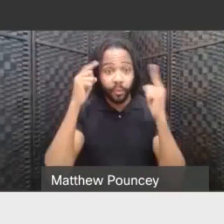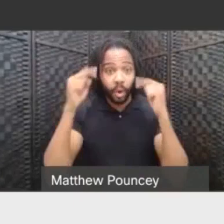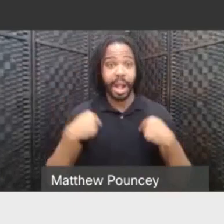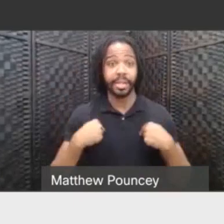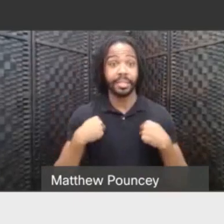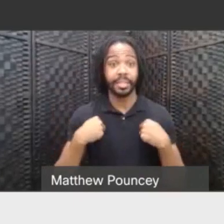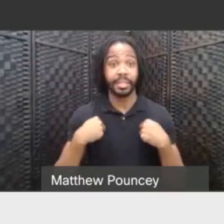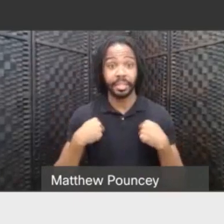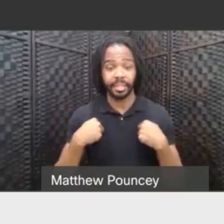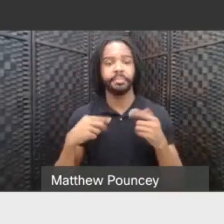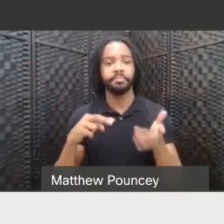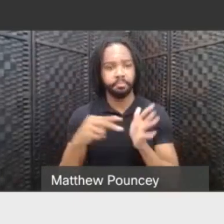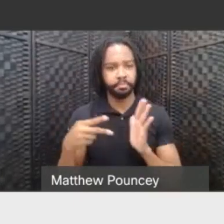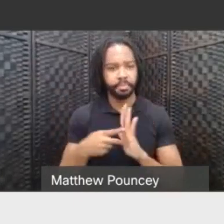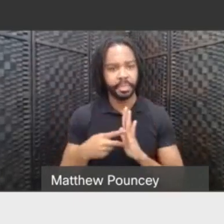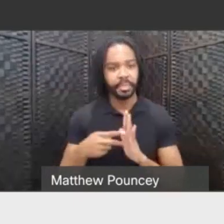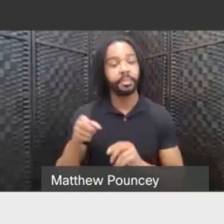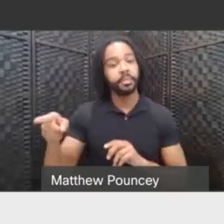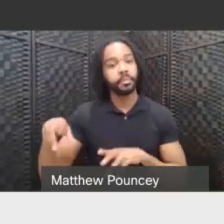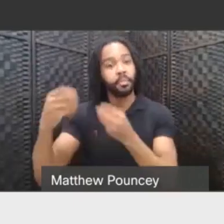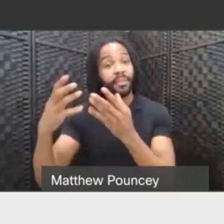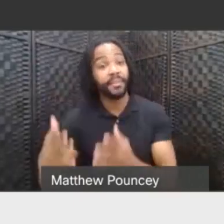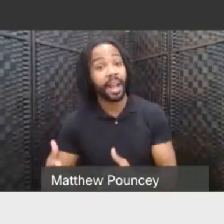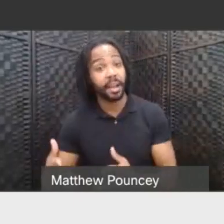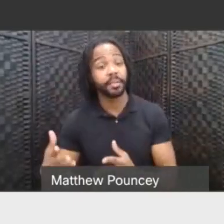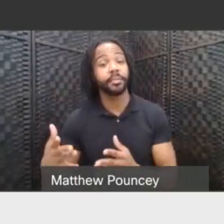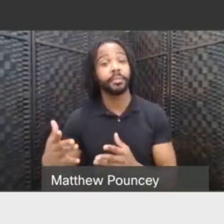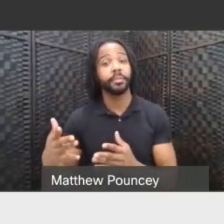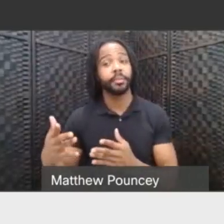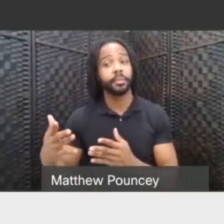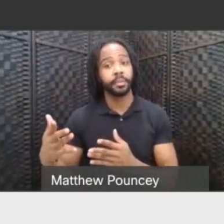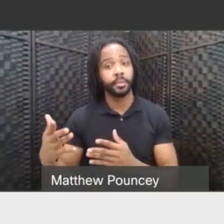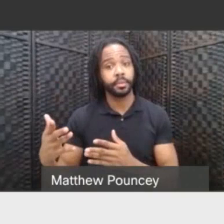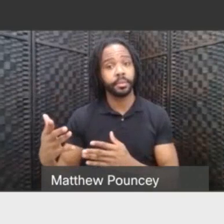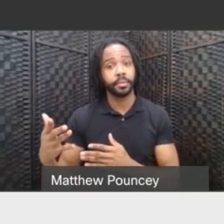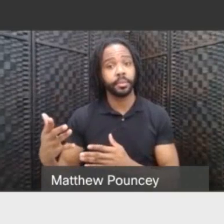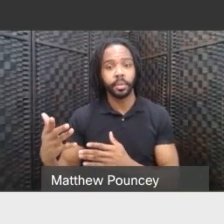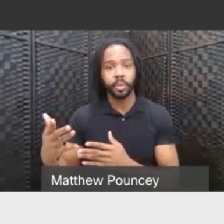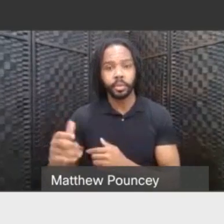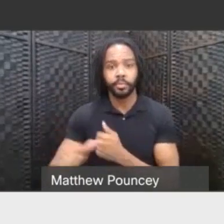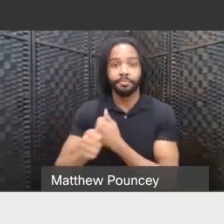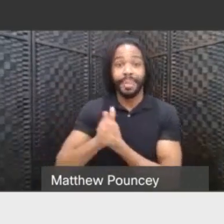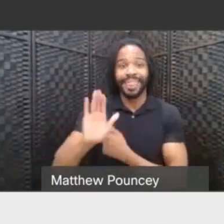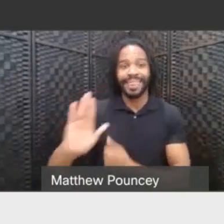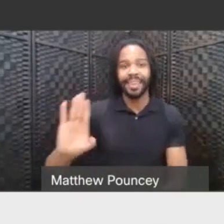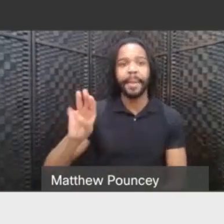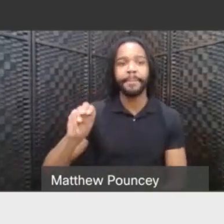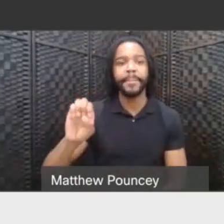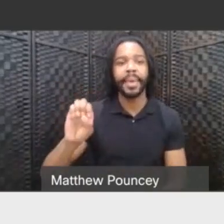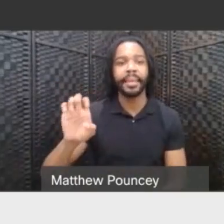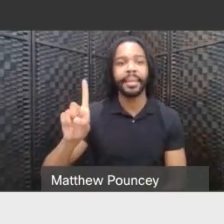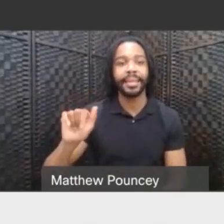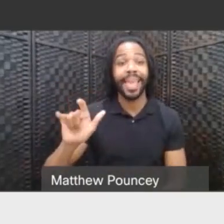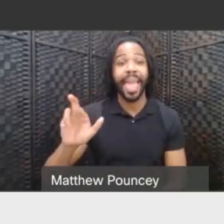where the provider um, puts at risk their Medicaid provider agreement. But there are a lot of steps before you get